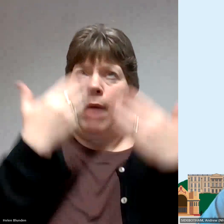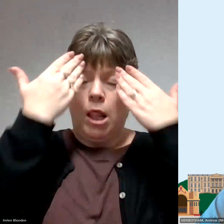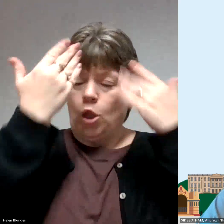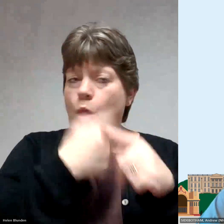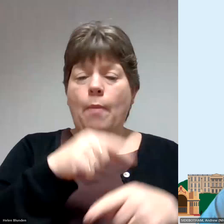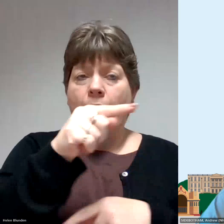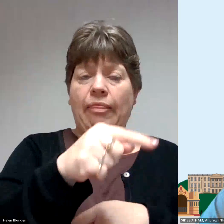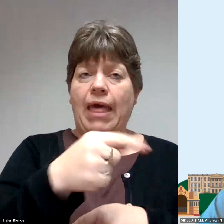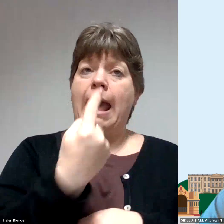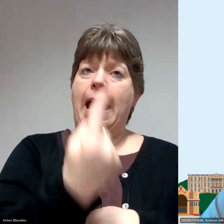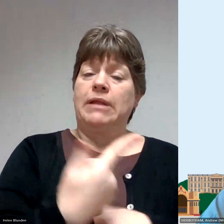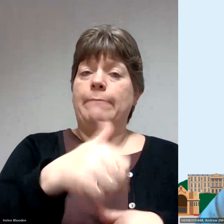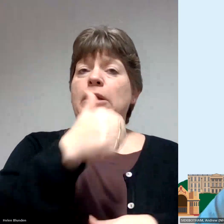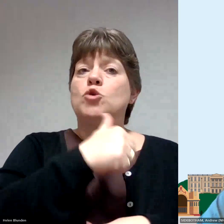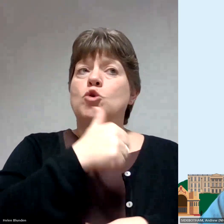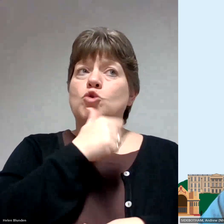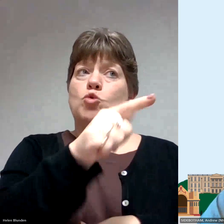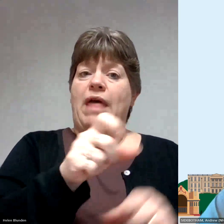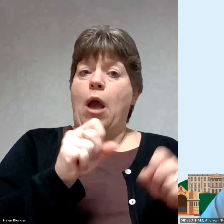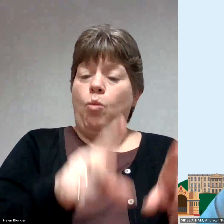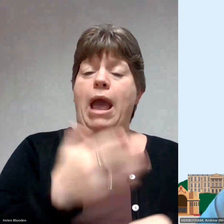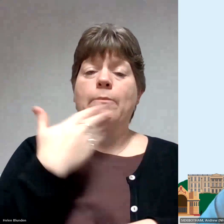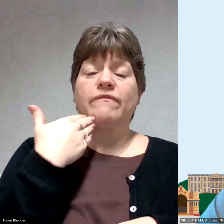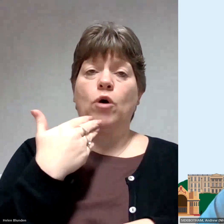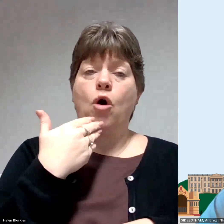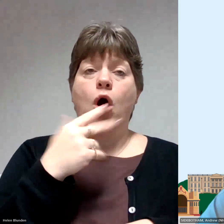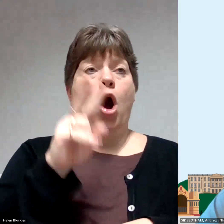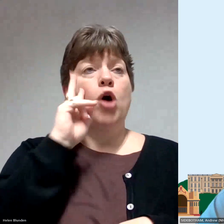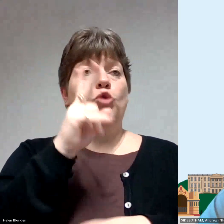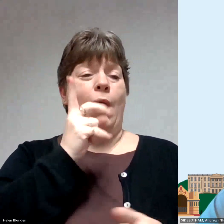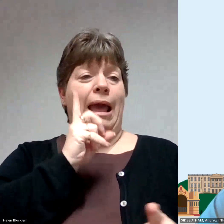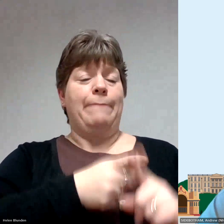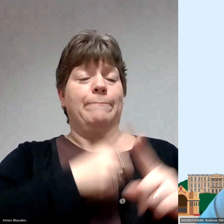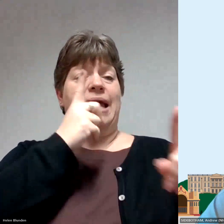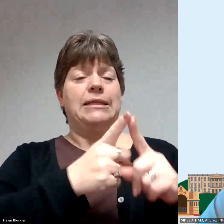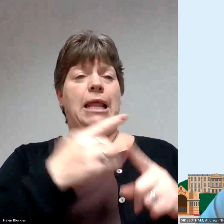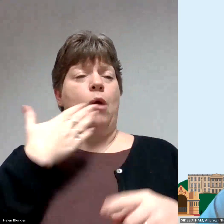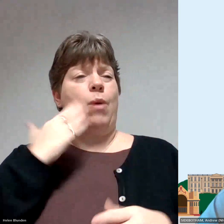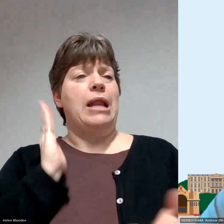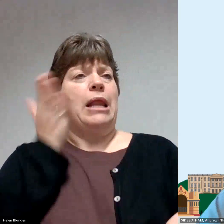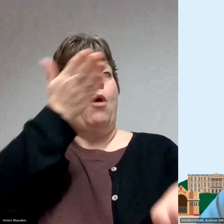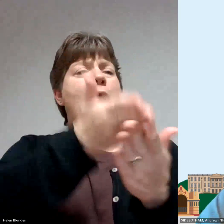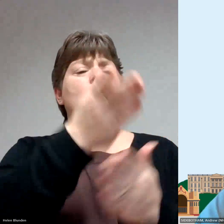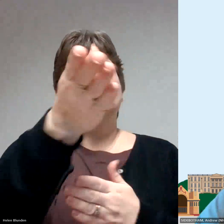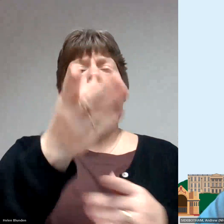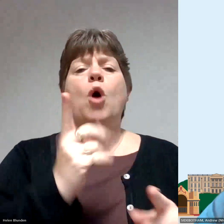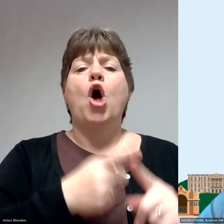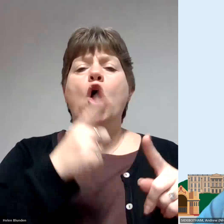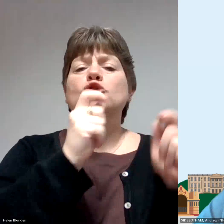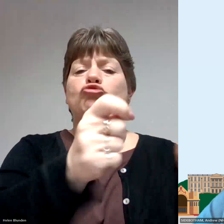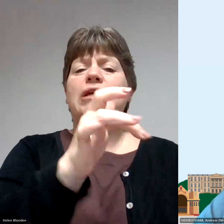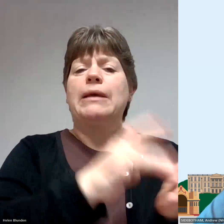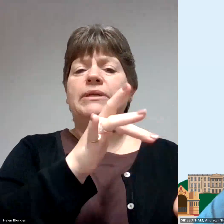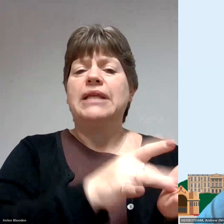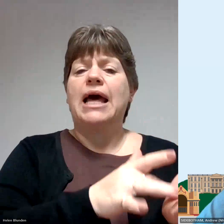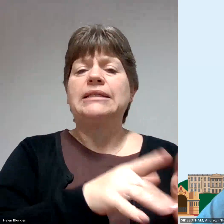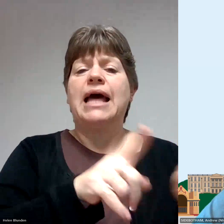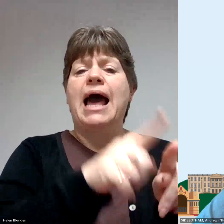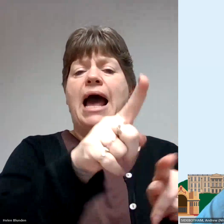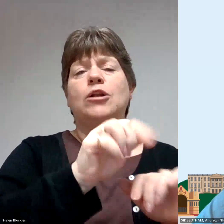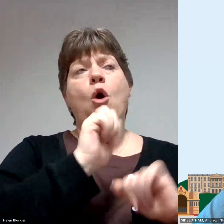personally used this treatment route and was seen immediately when he presented at the UTC, but the waiting time, if he